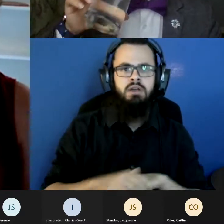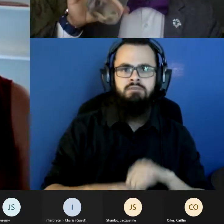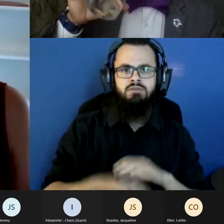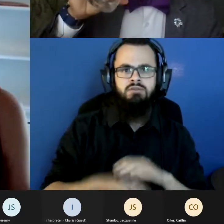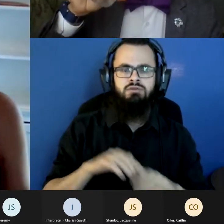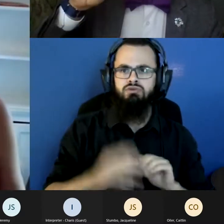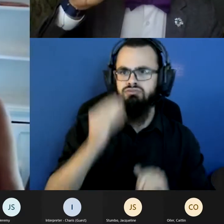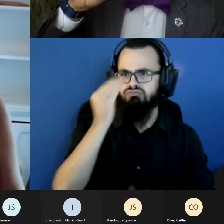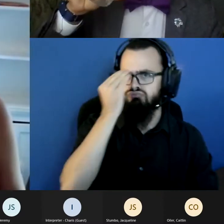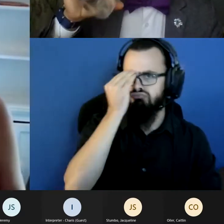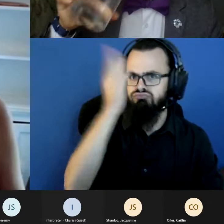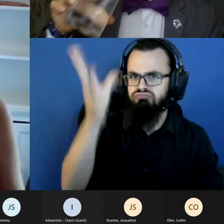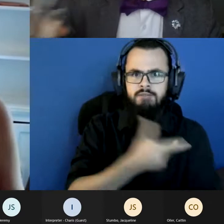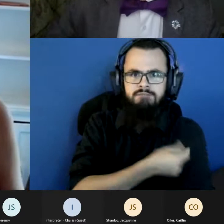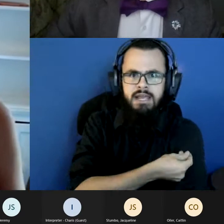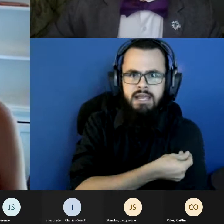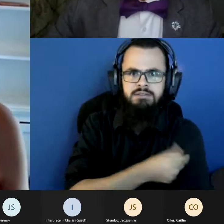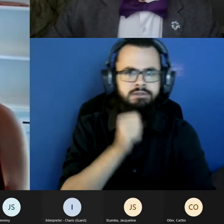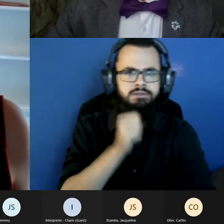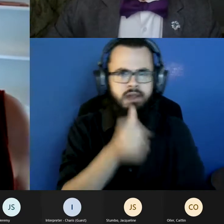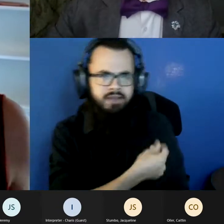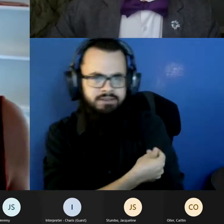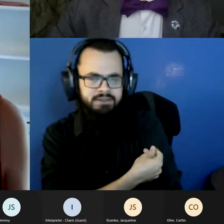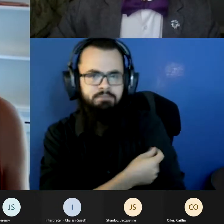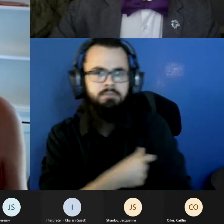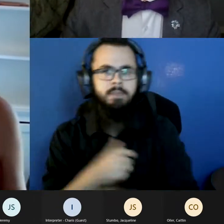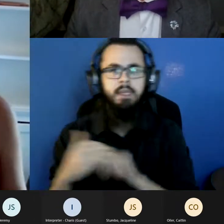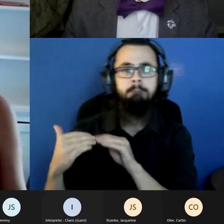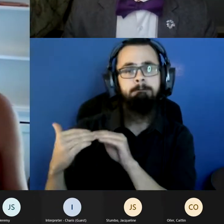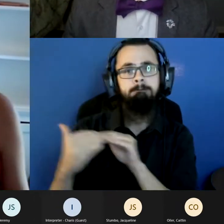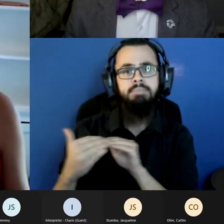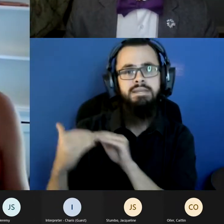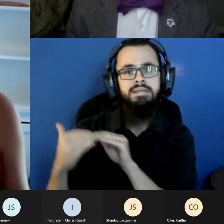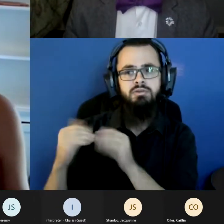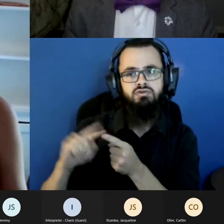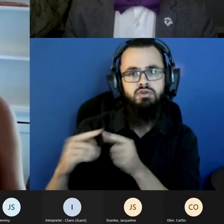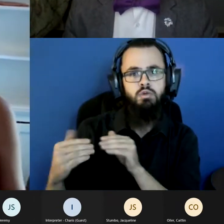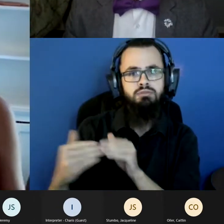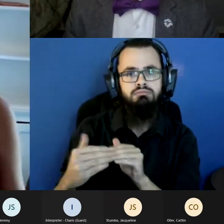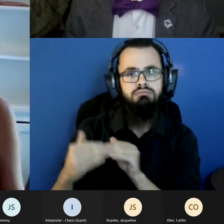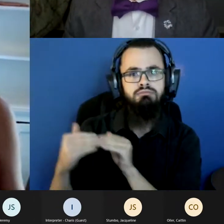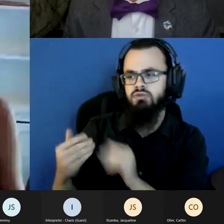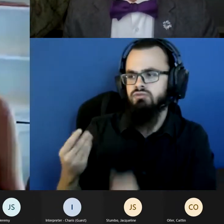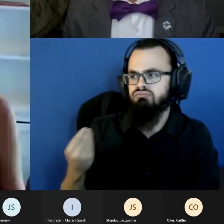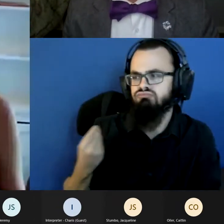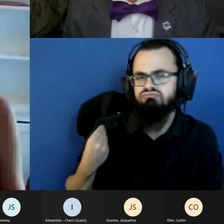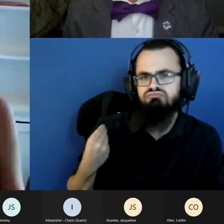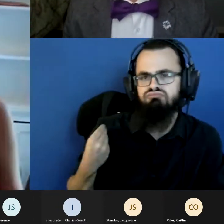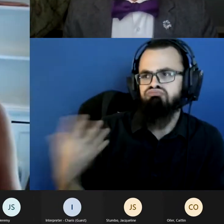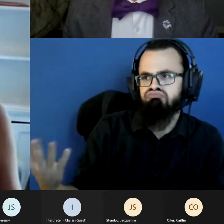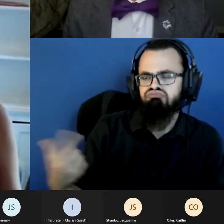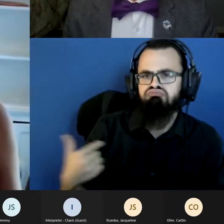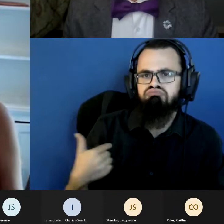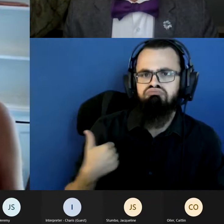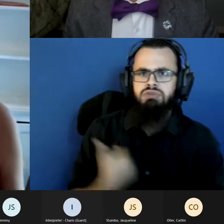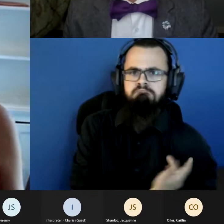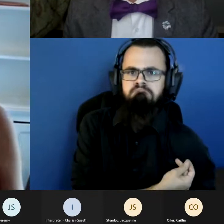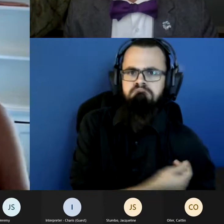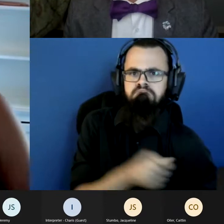that certainly peers to peers, it's fine. One of the reasons why our legal office has advised us to